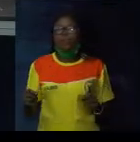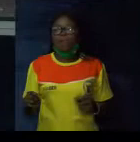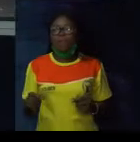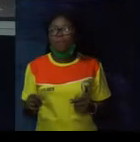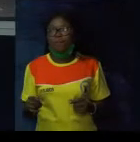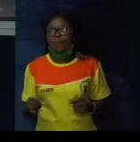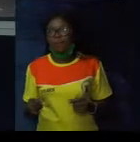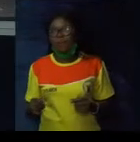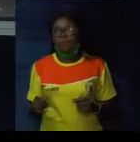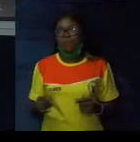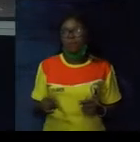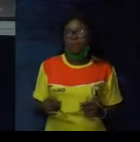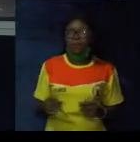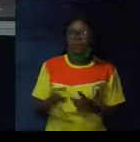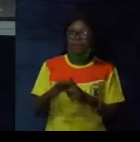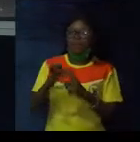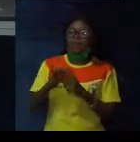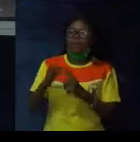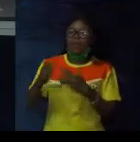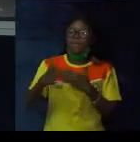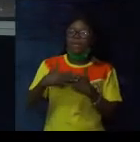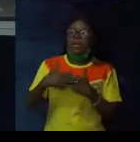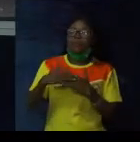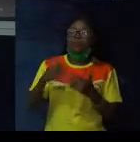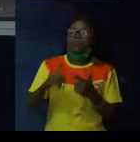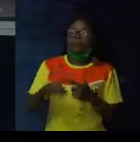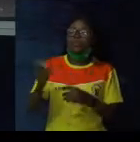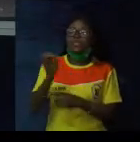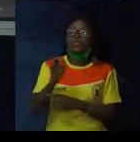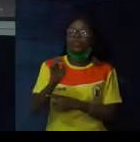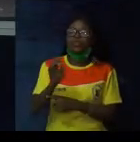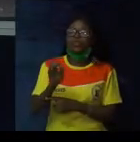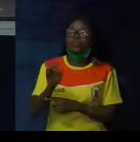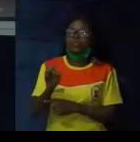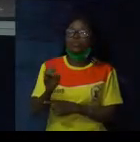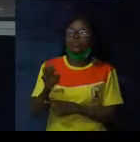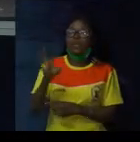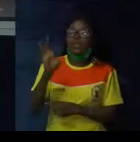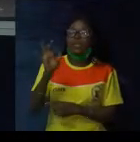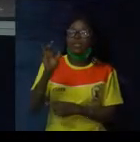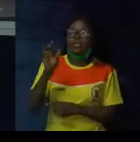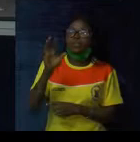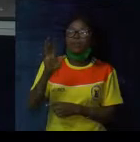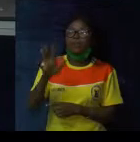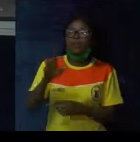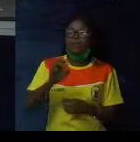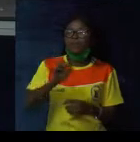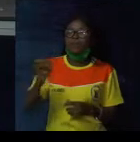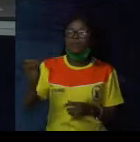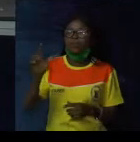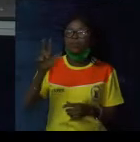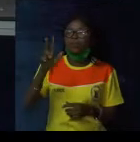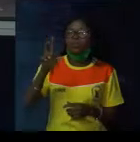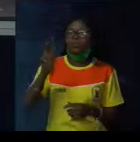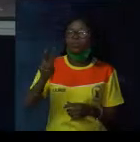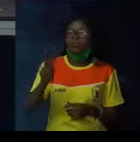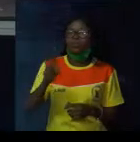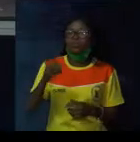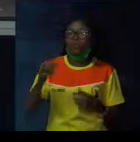this. Fahrenheit back to Celsius, shed of the 32. So you subtract 32 and you get